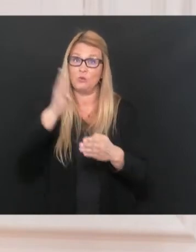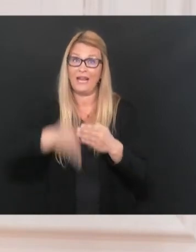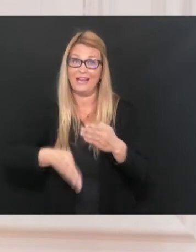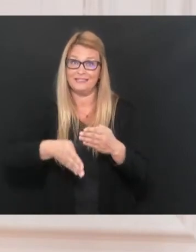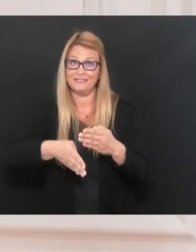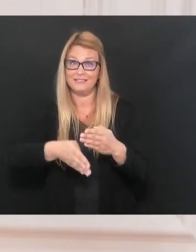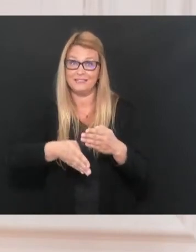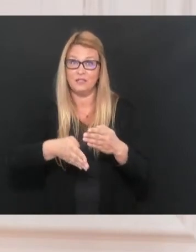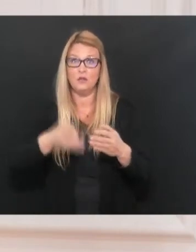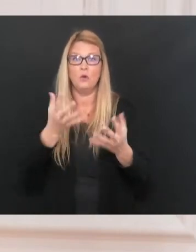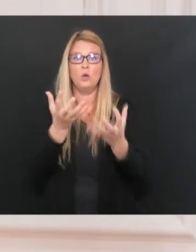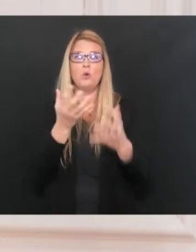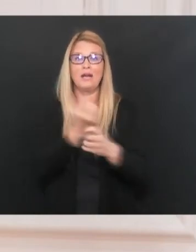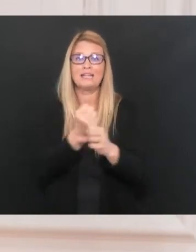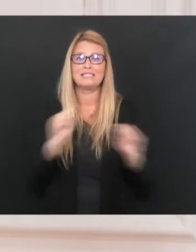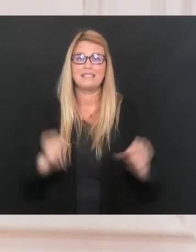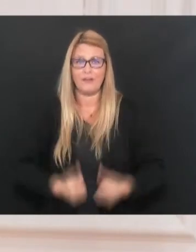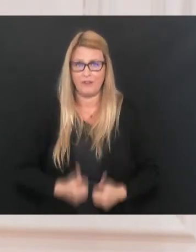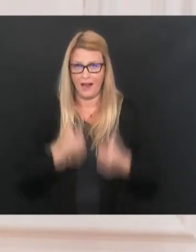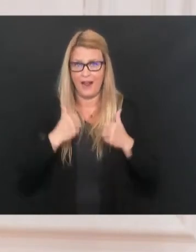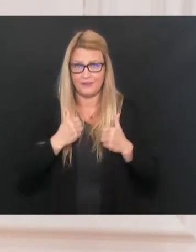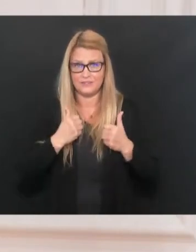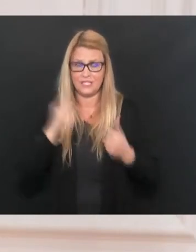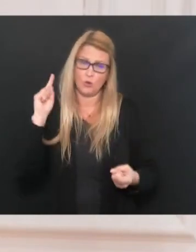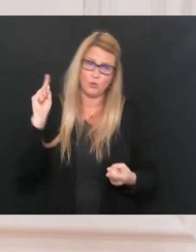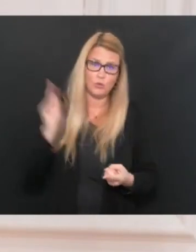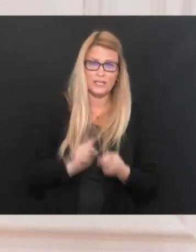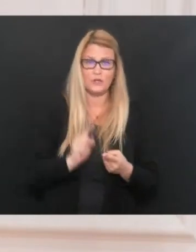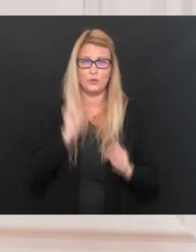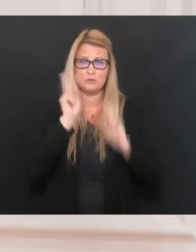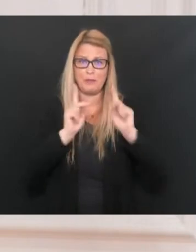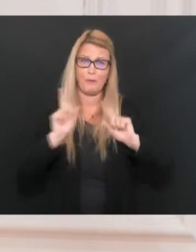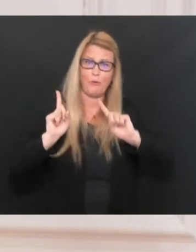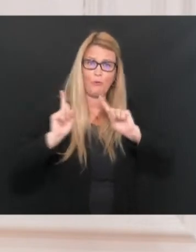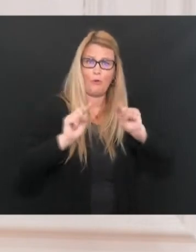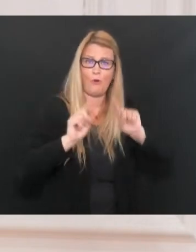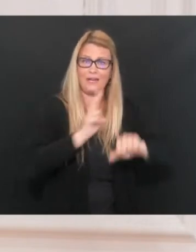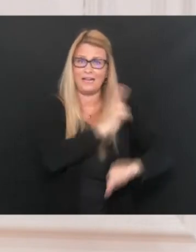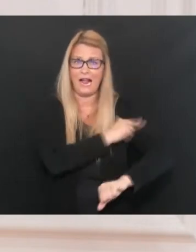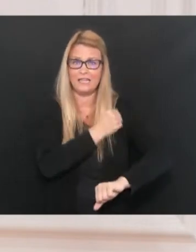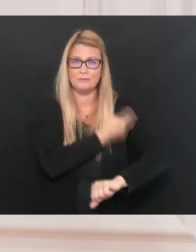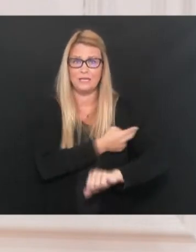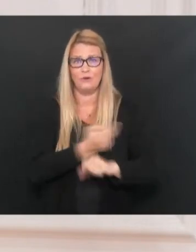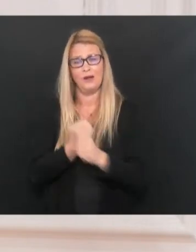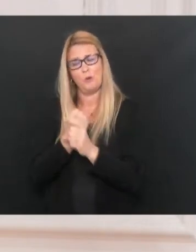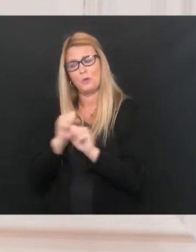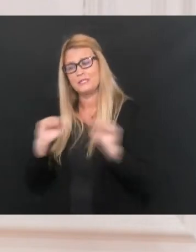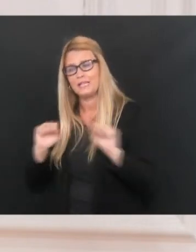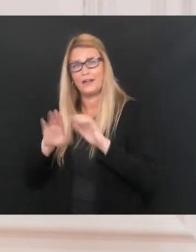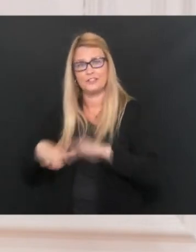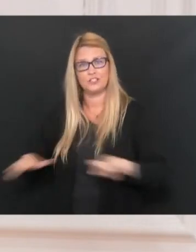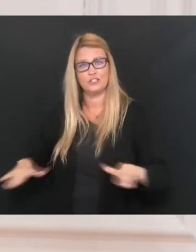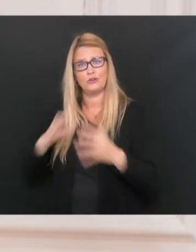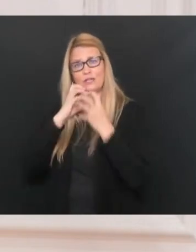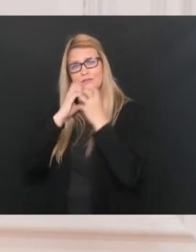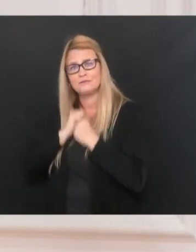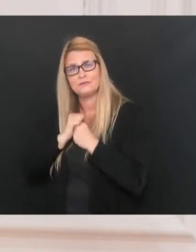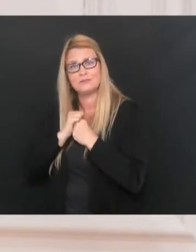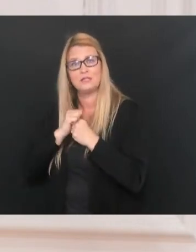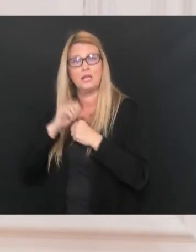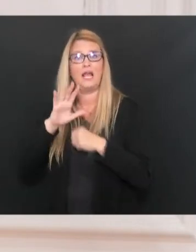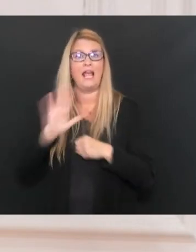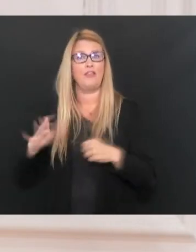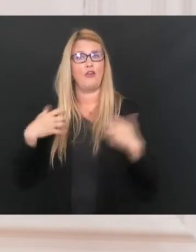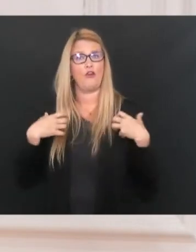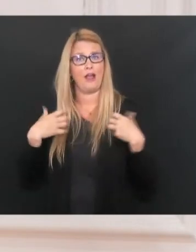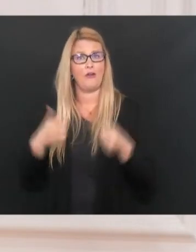to save lives and reduce hospital admissions, protect our children, protect their health for the long